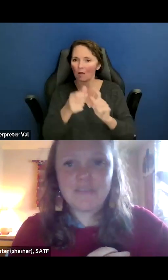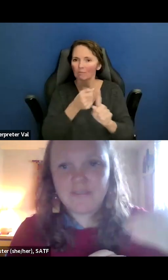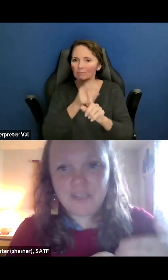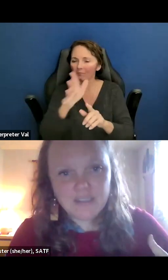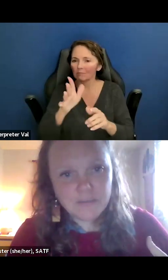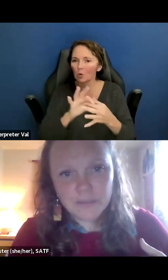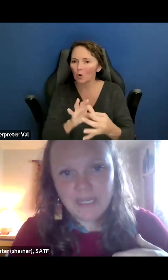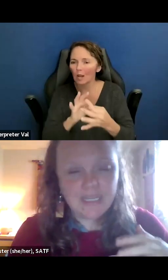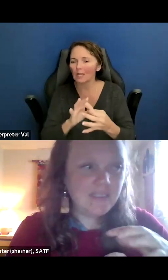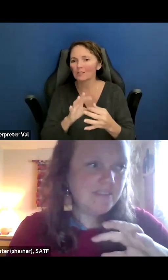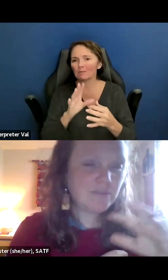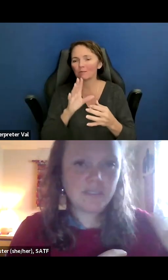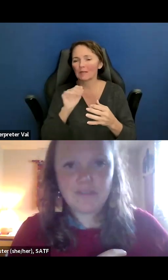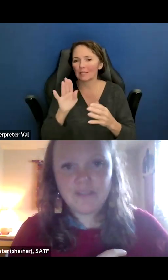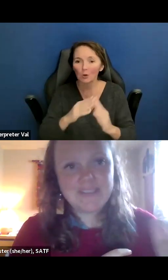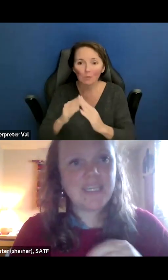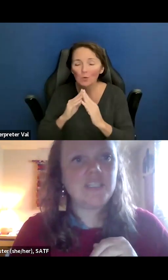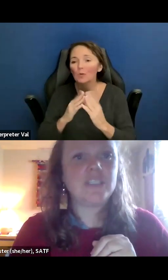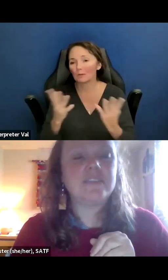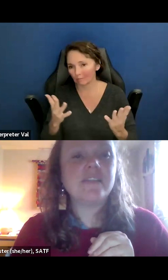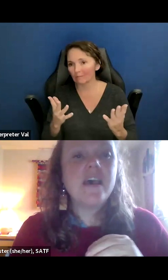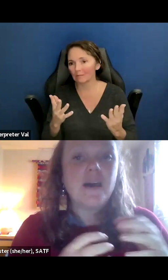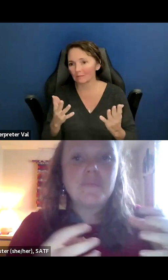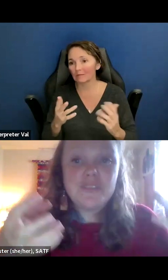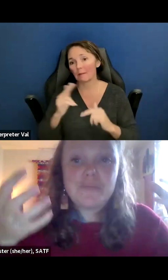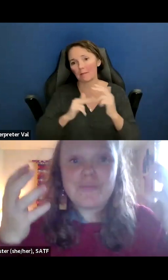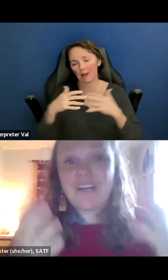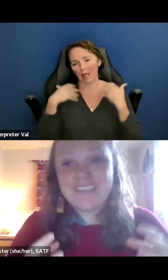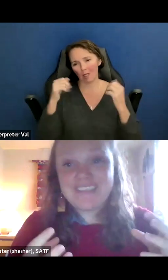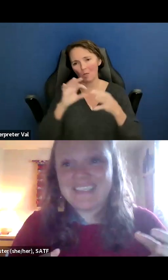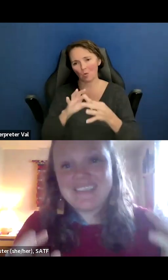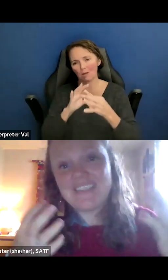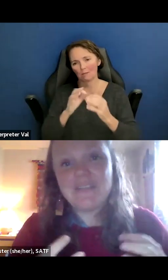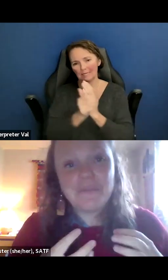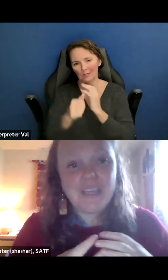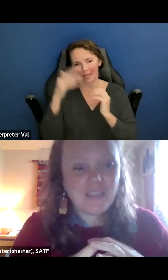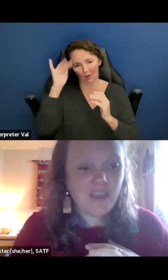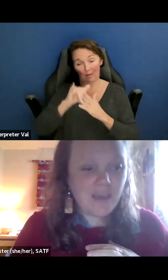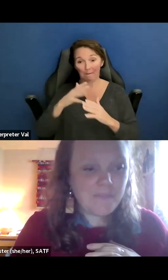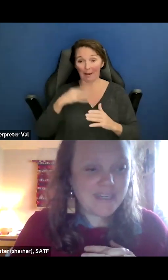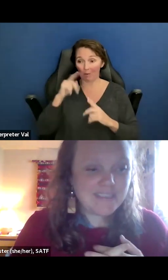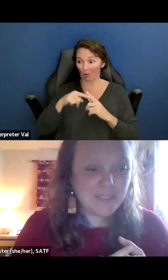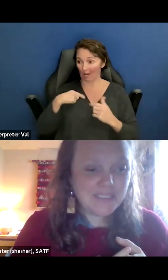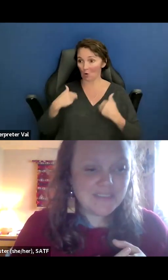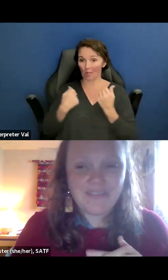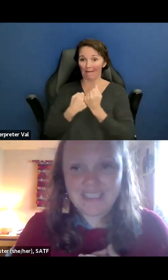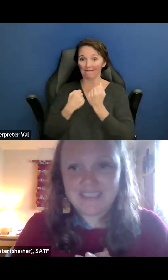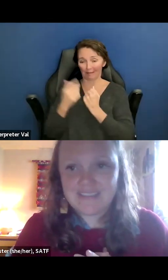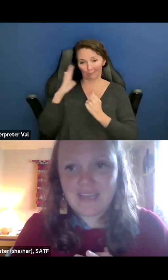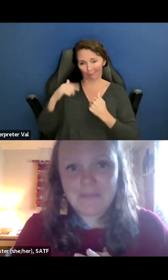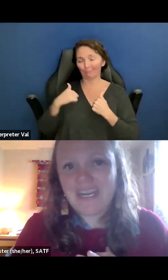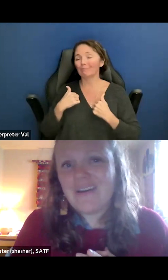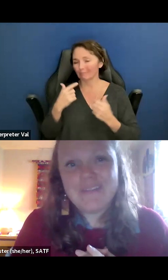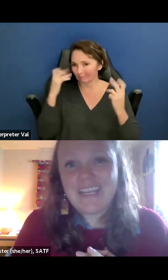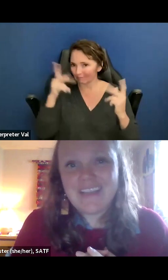happened, after they've gone through any sort of investigations, but just processing and sitting with that experience of